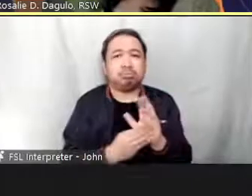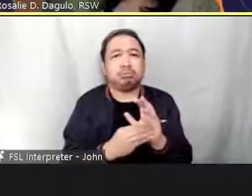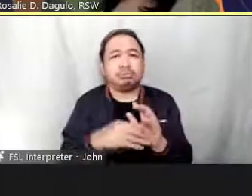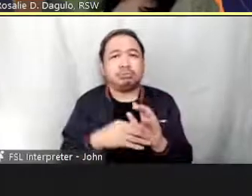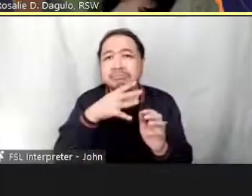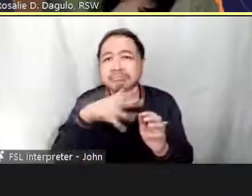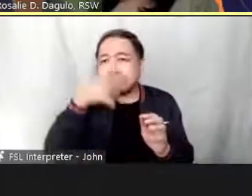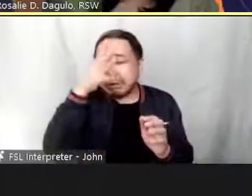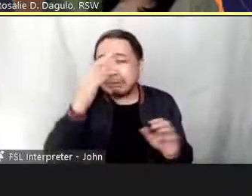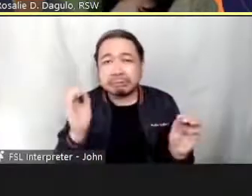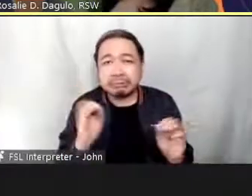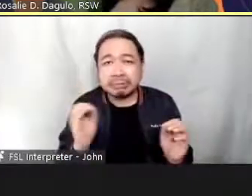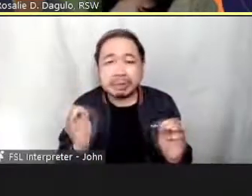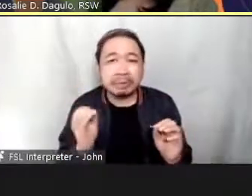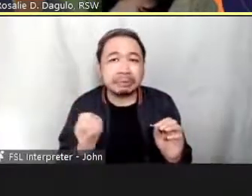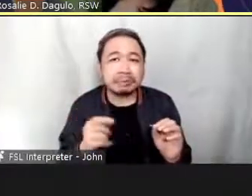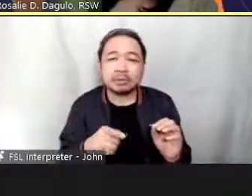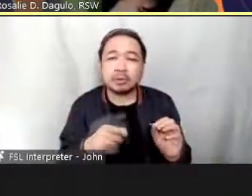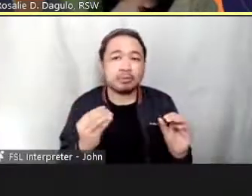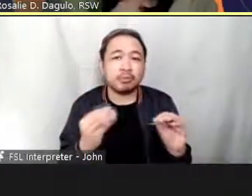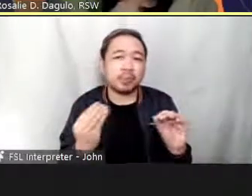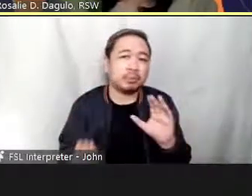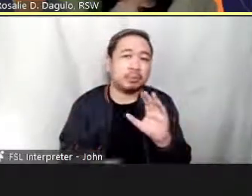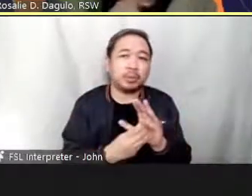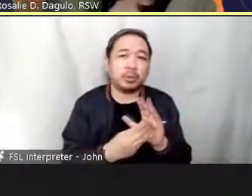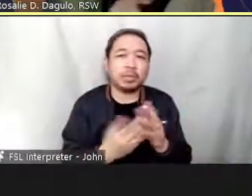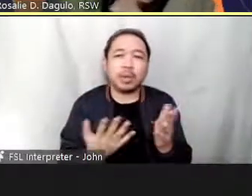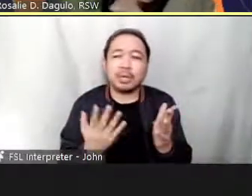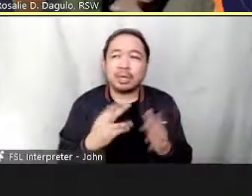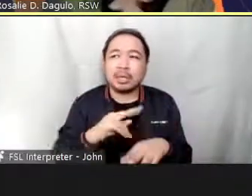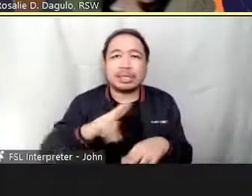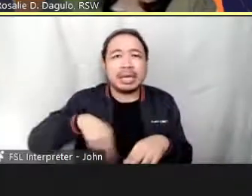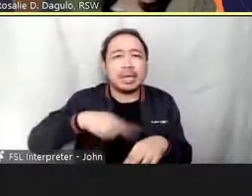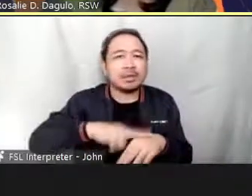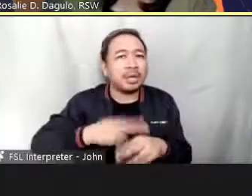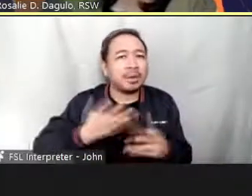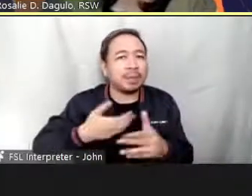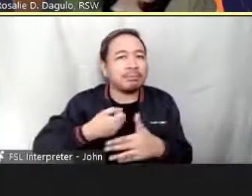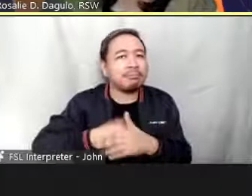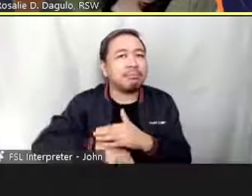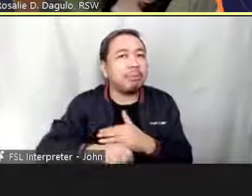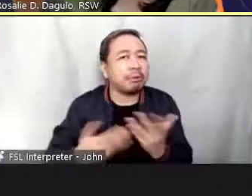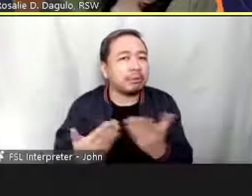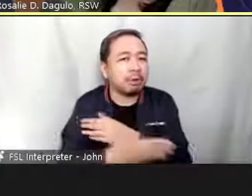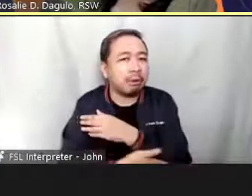it also doesn't indicate the nationality of the child.